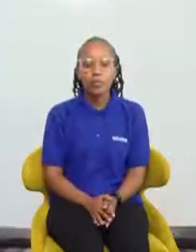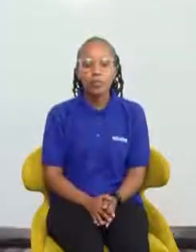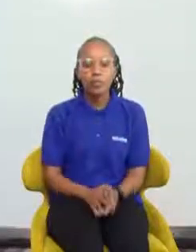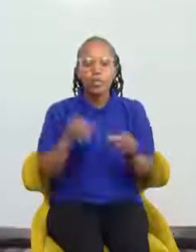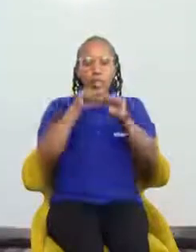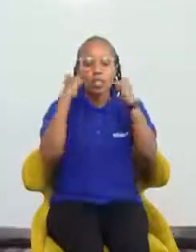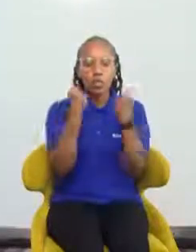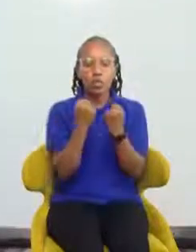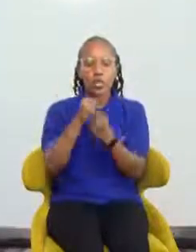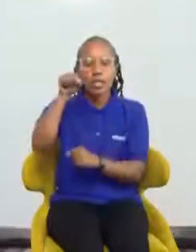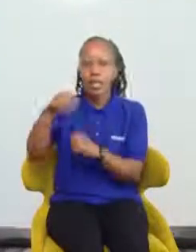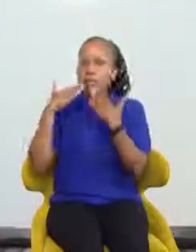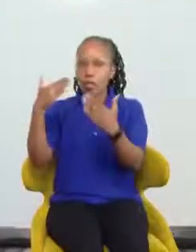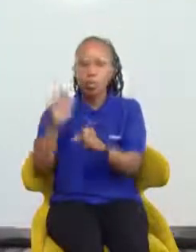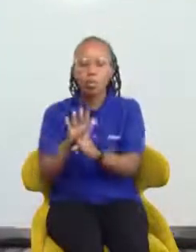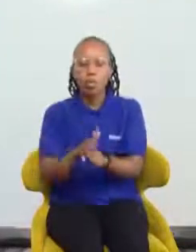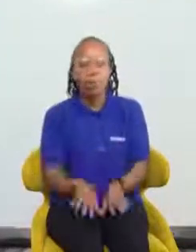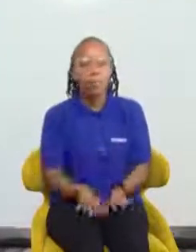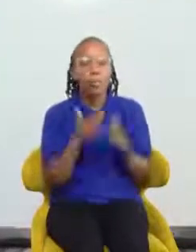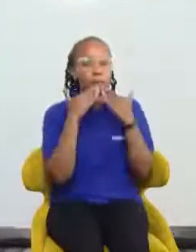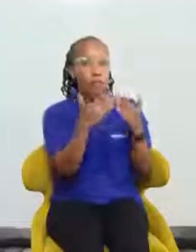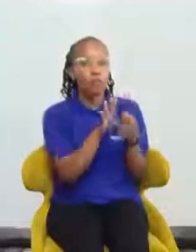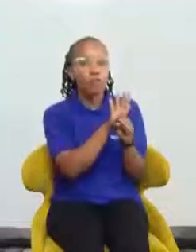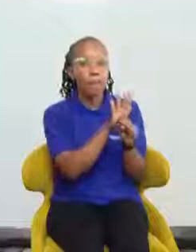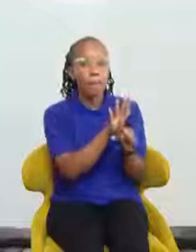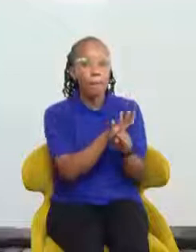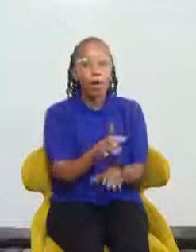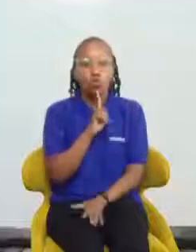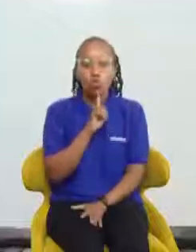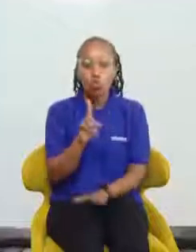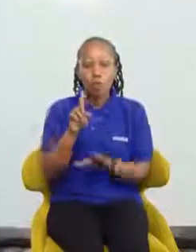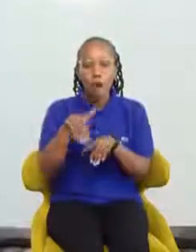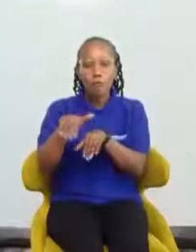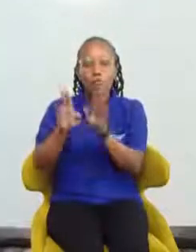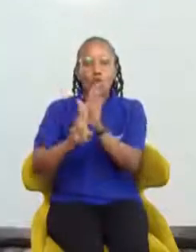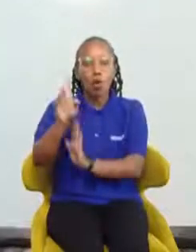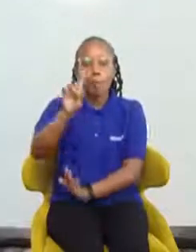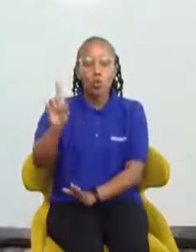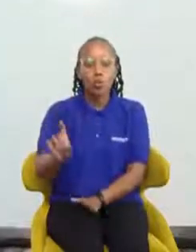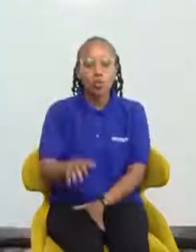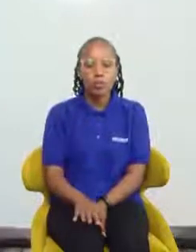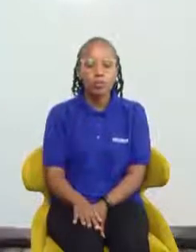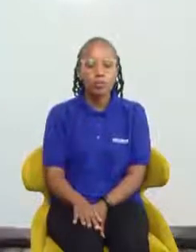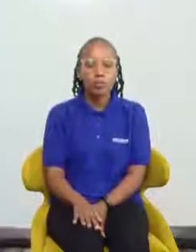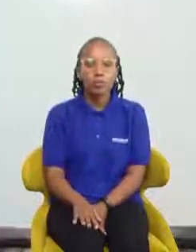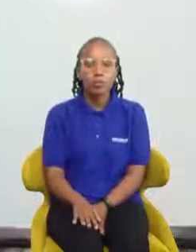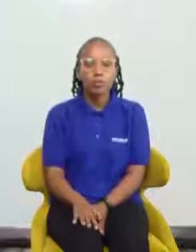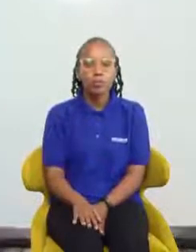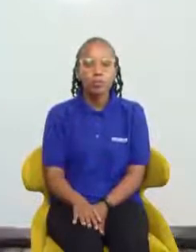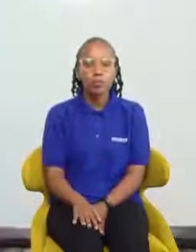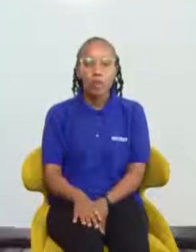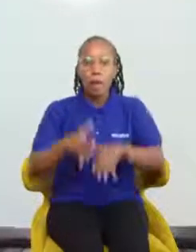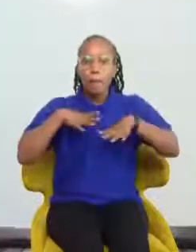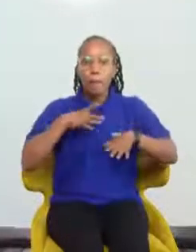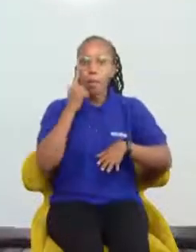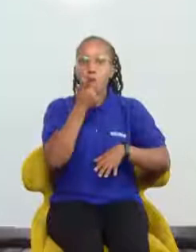in the society. Yes, thank you so much. Thank you very much. Just a follow-up question, and Christy, this is for you also. People that